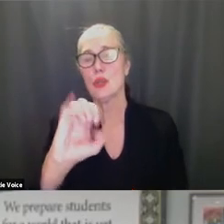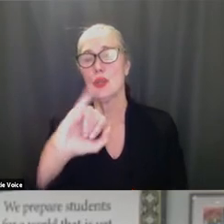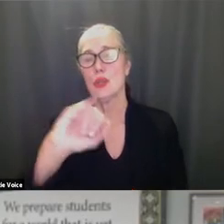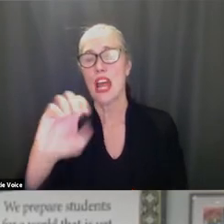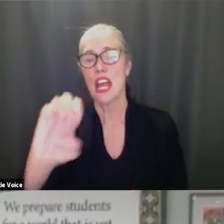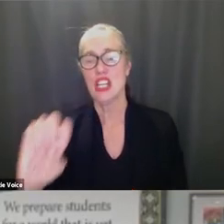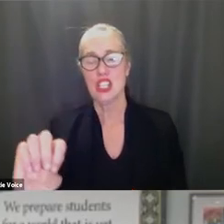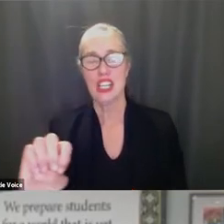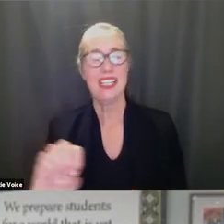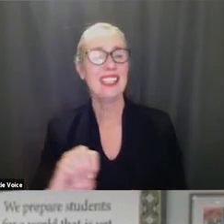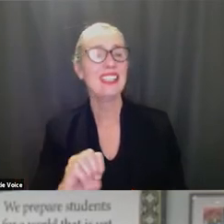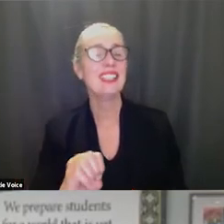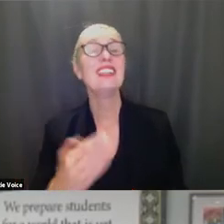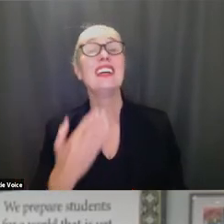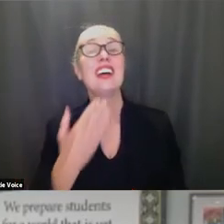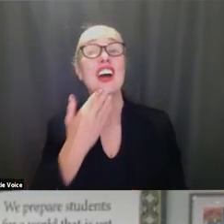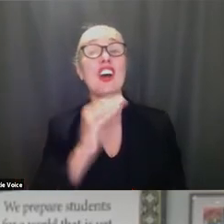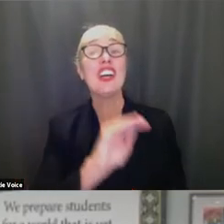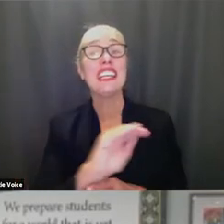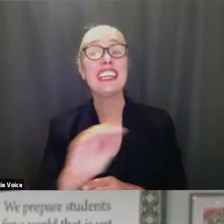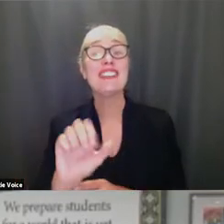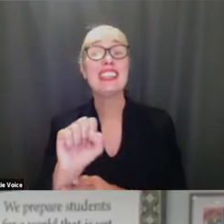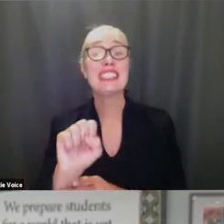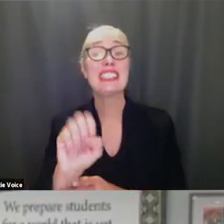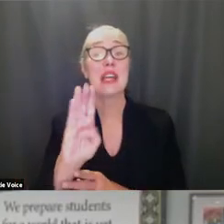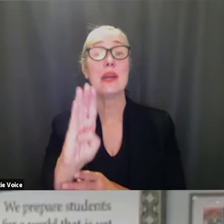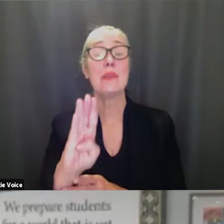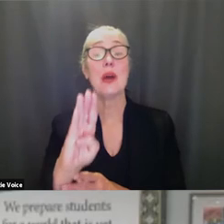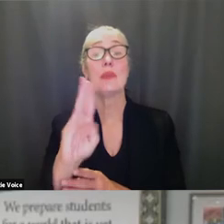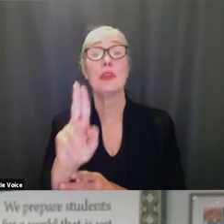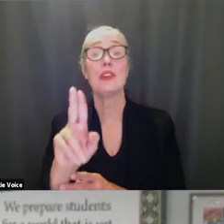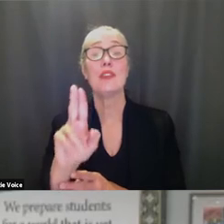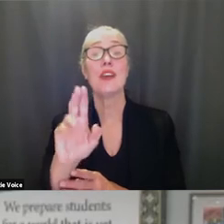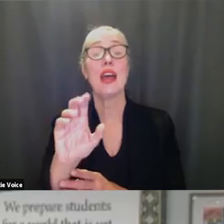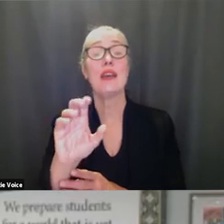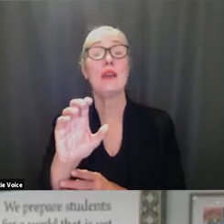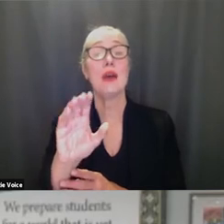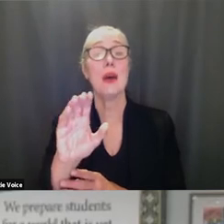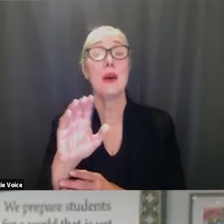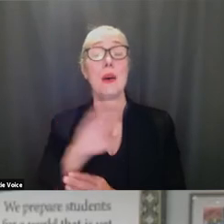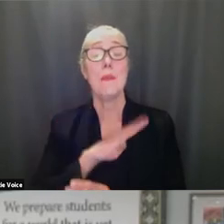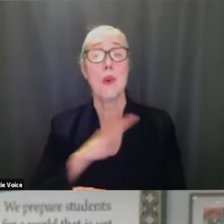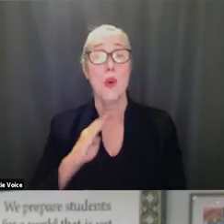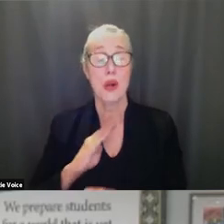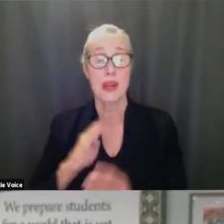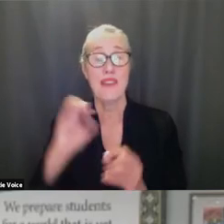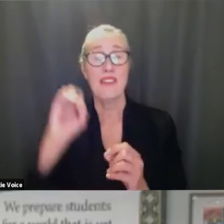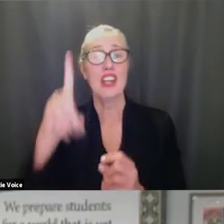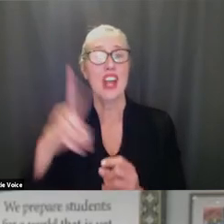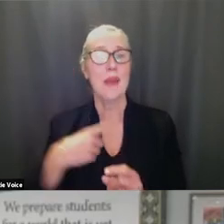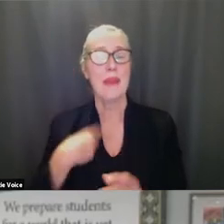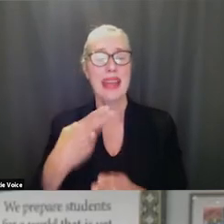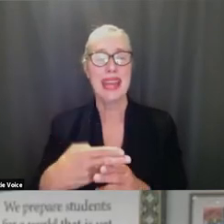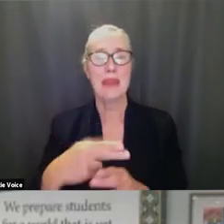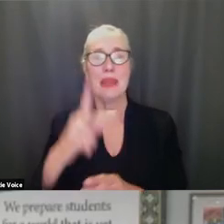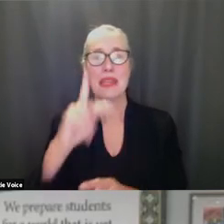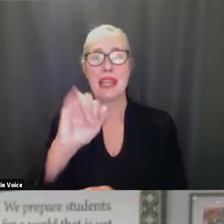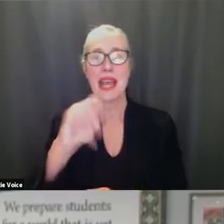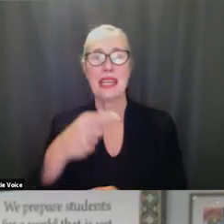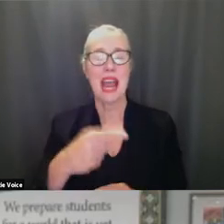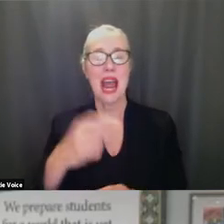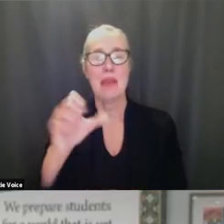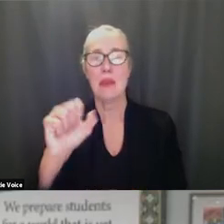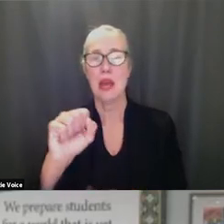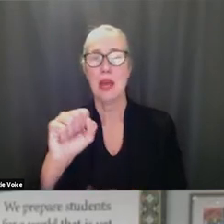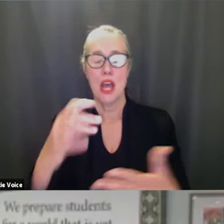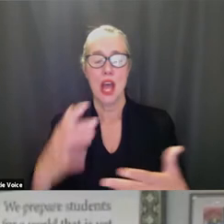good evening santa barbara unified board of education and district administrators my name is claudius rash and i am a sophomore at san marcos